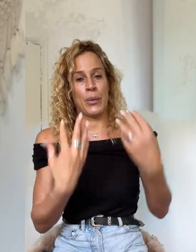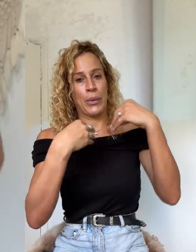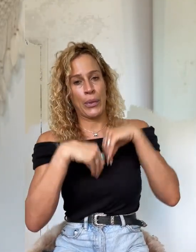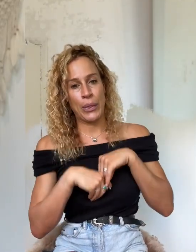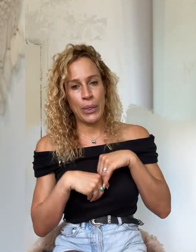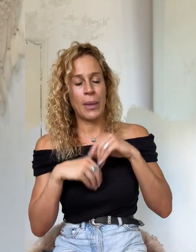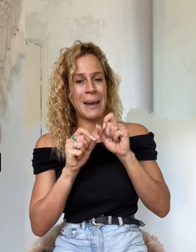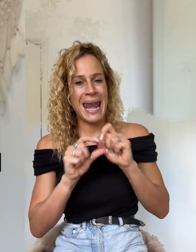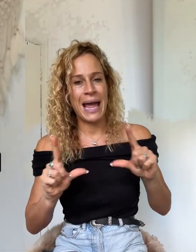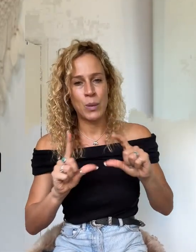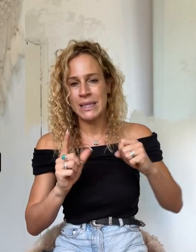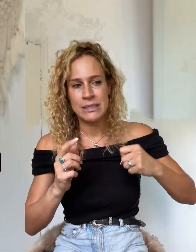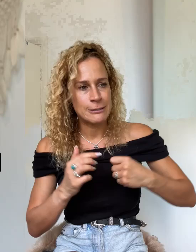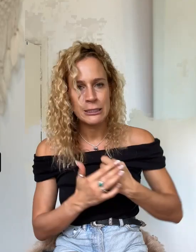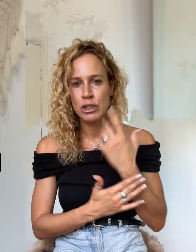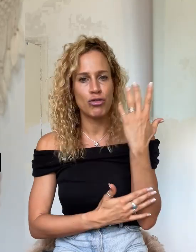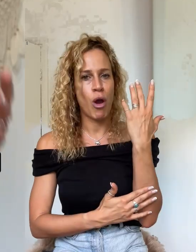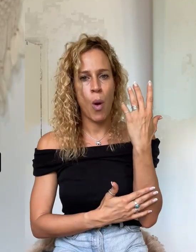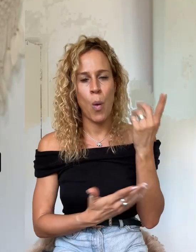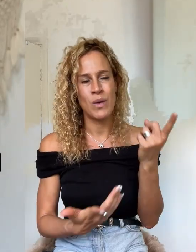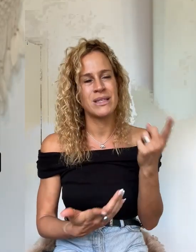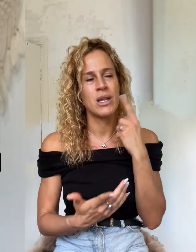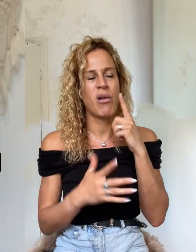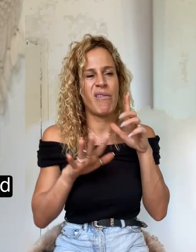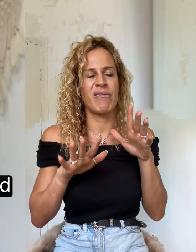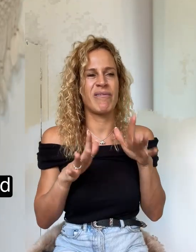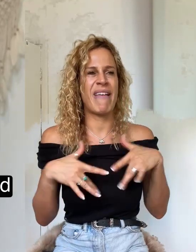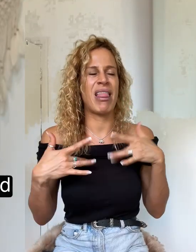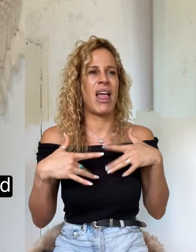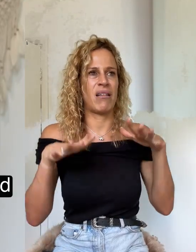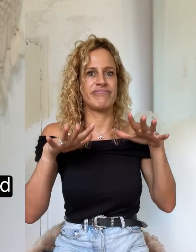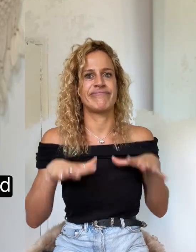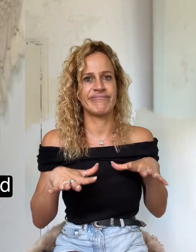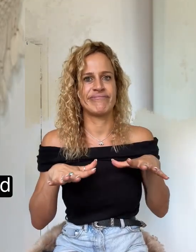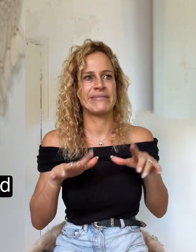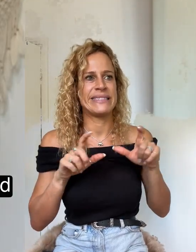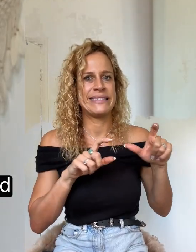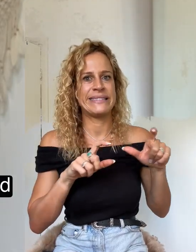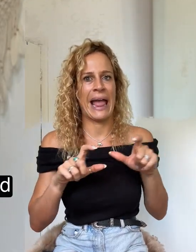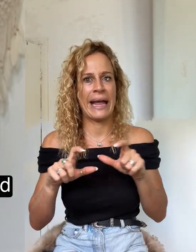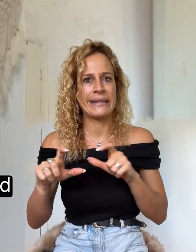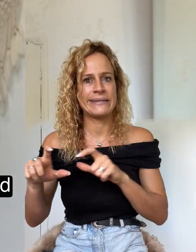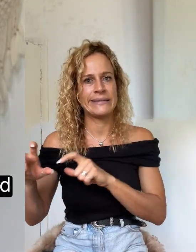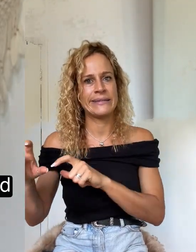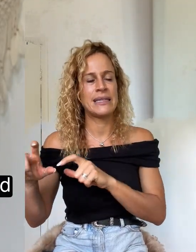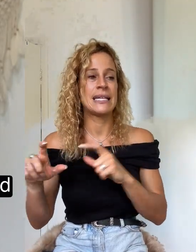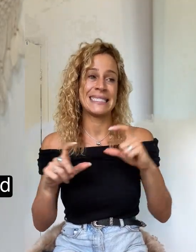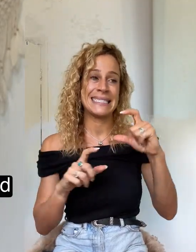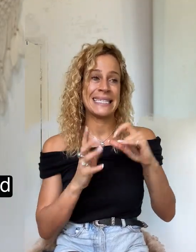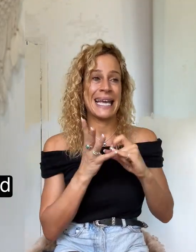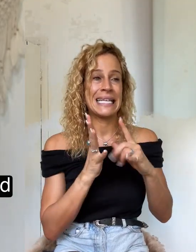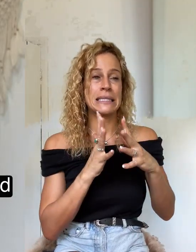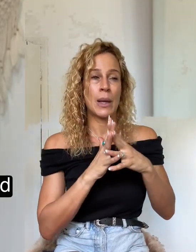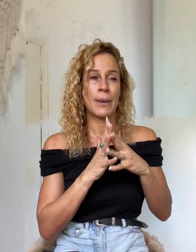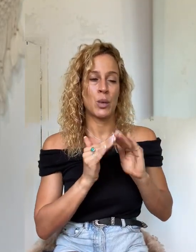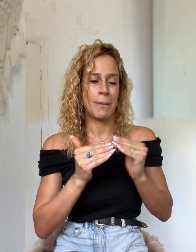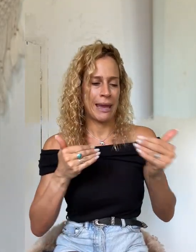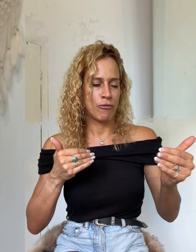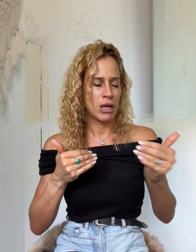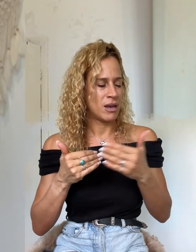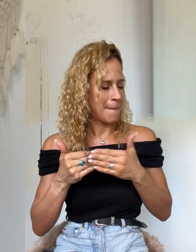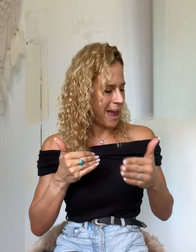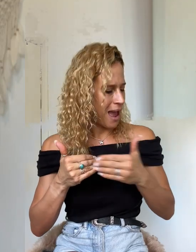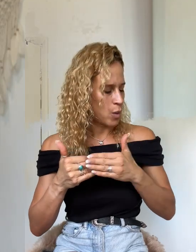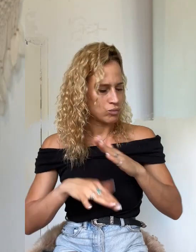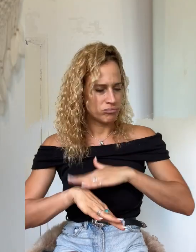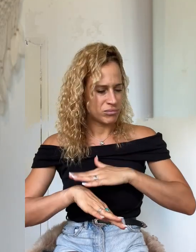engross myself with enough language so that my language was growing. I kind of felt a bit stagnant in that CSW period. And that